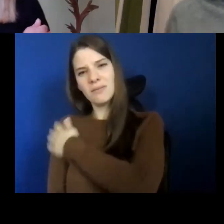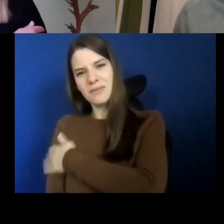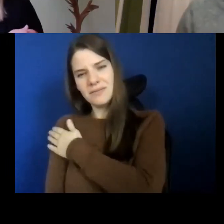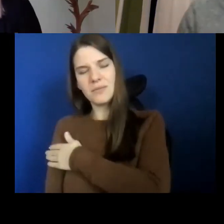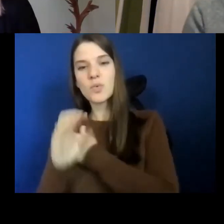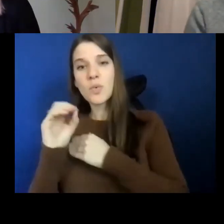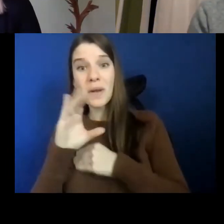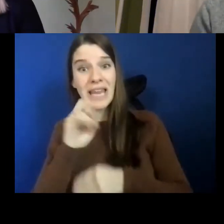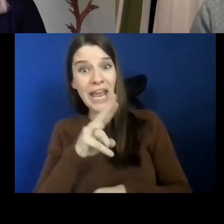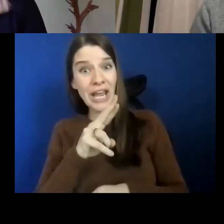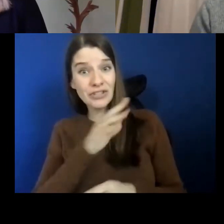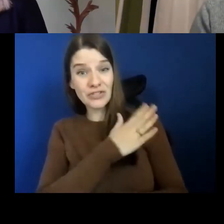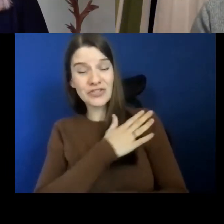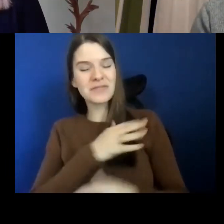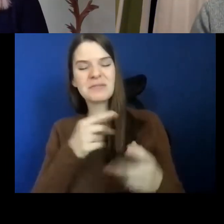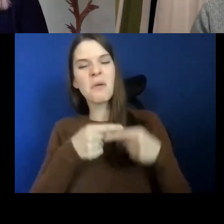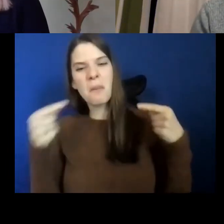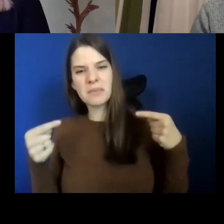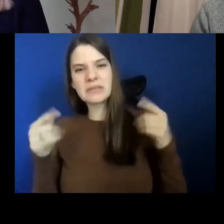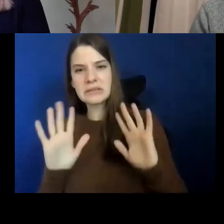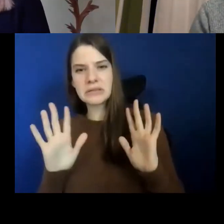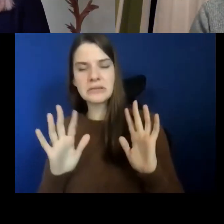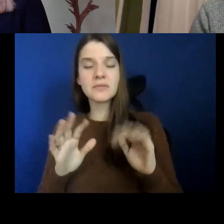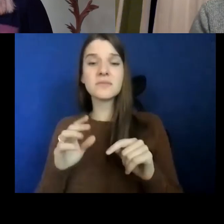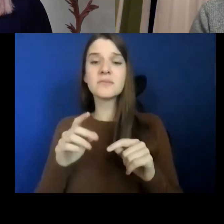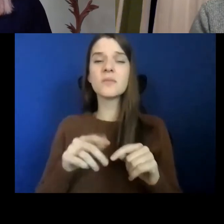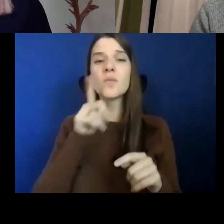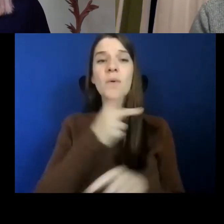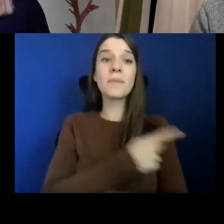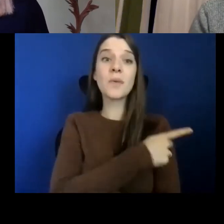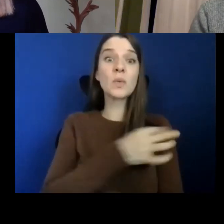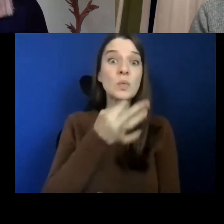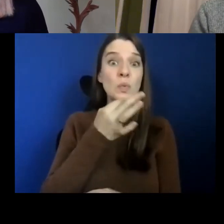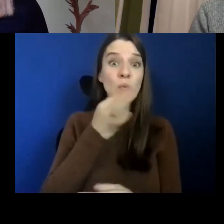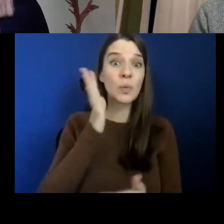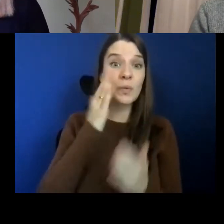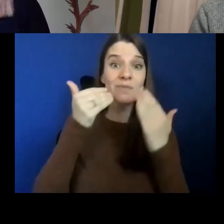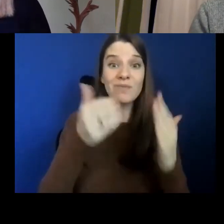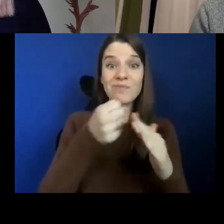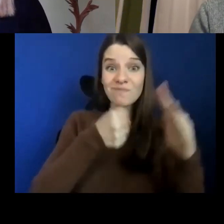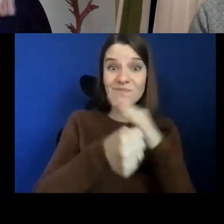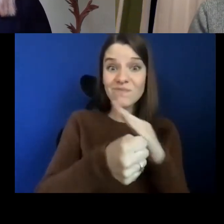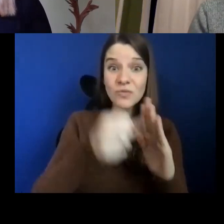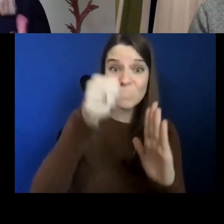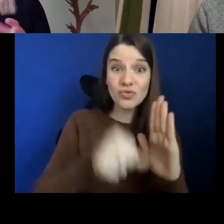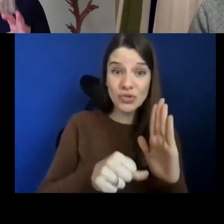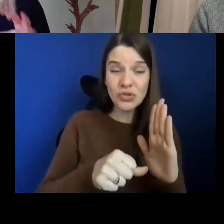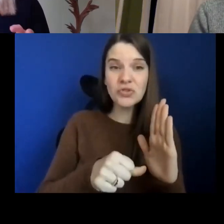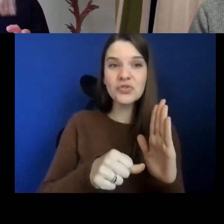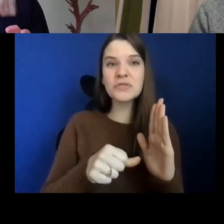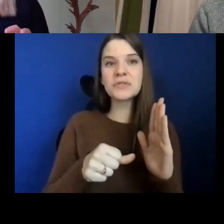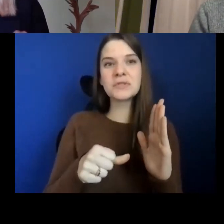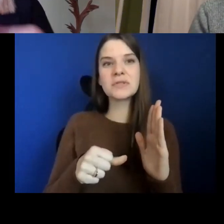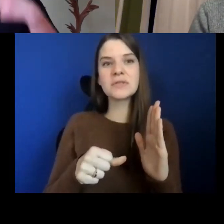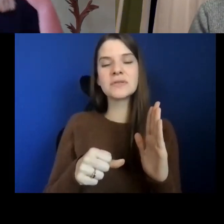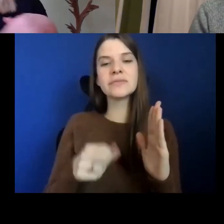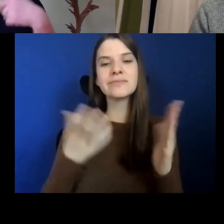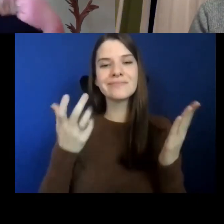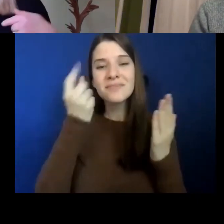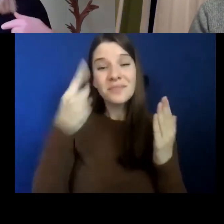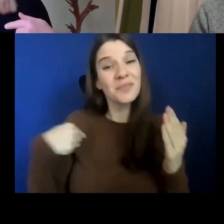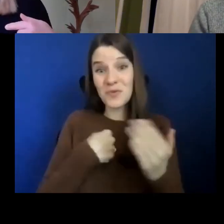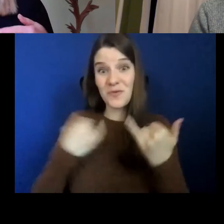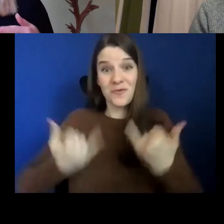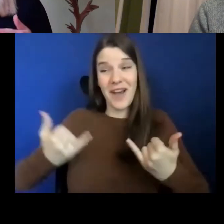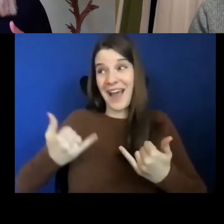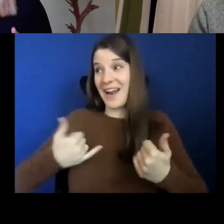the cancer. For those patients who are about to undergo surgery, though remember, we're learning as